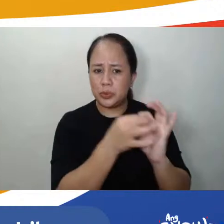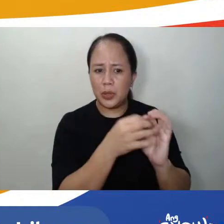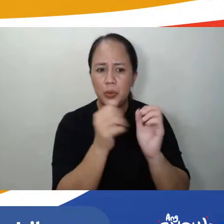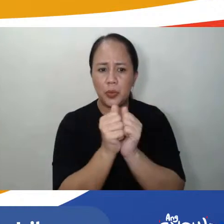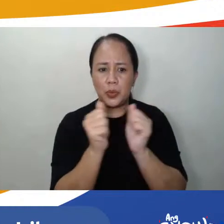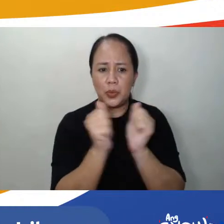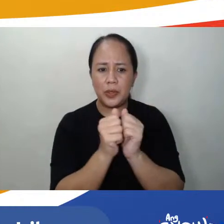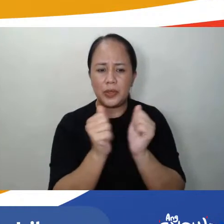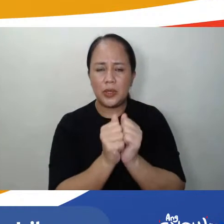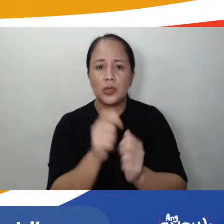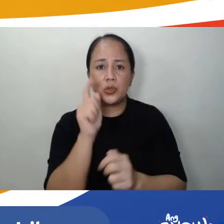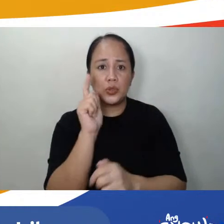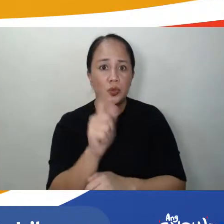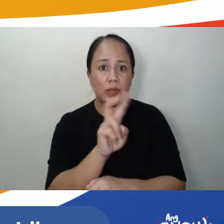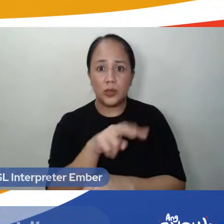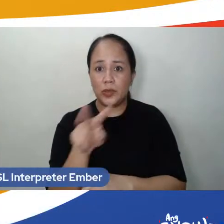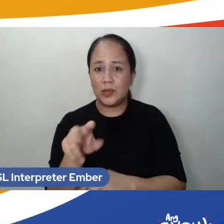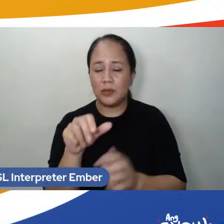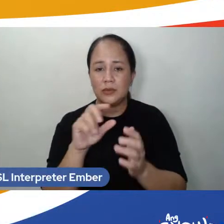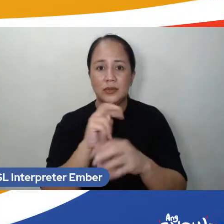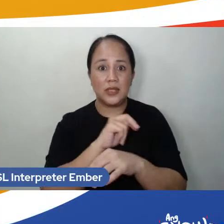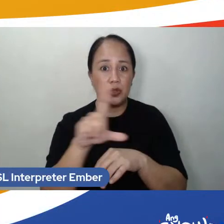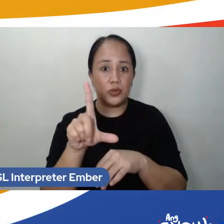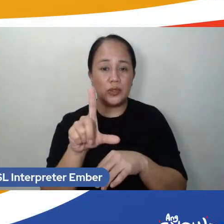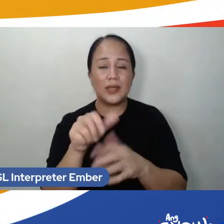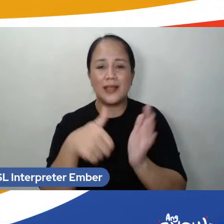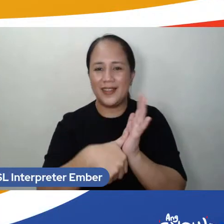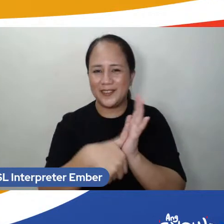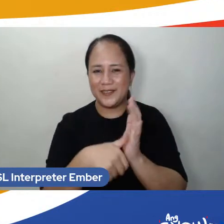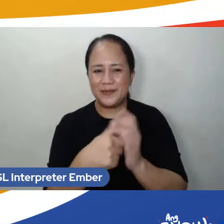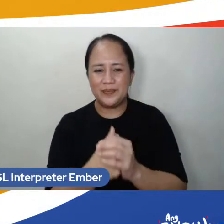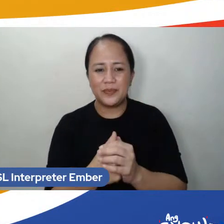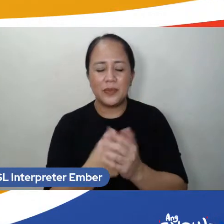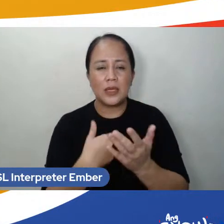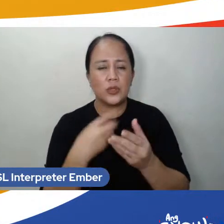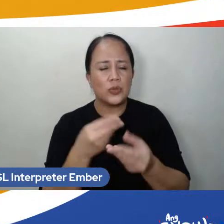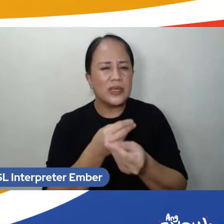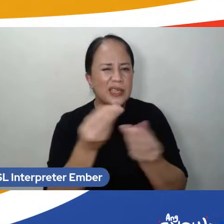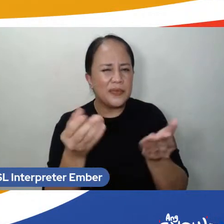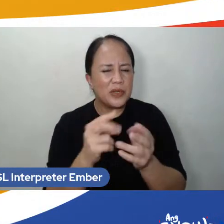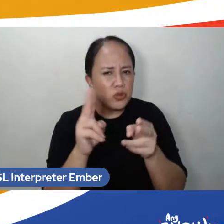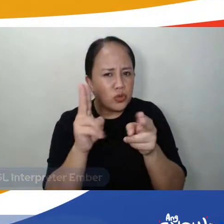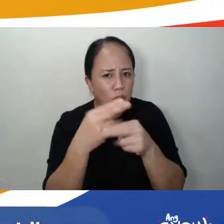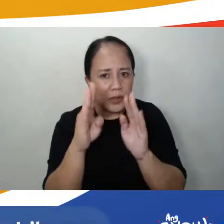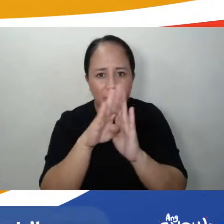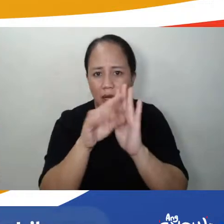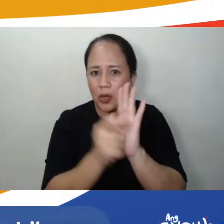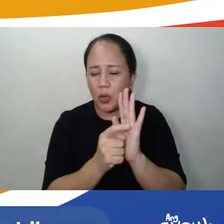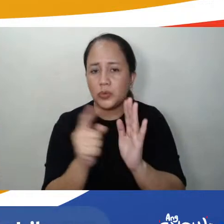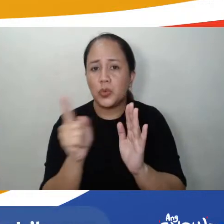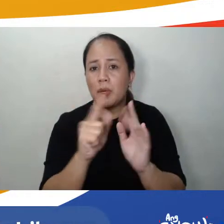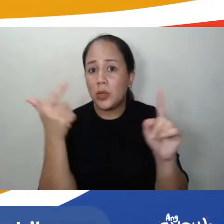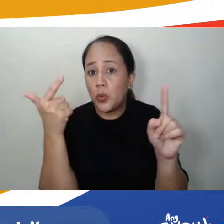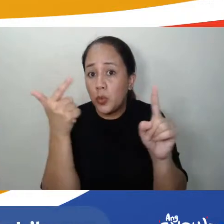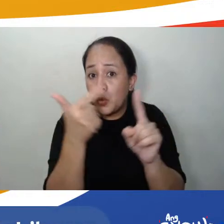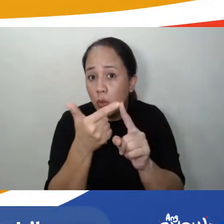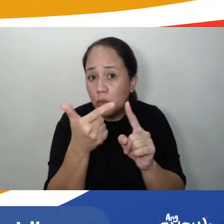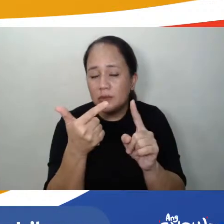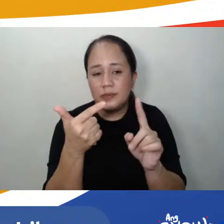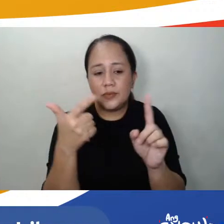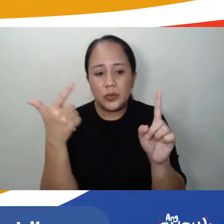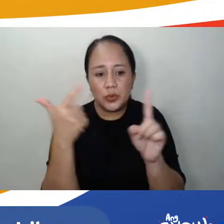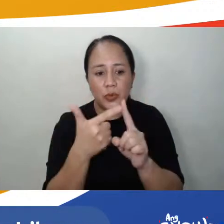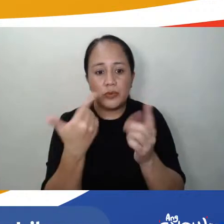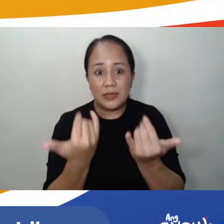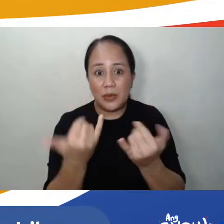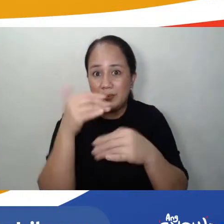incoming 2022 national elections. You know? Just to give you a brief background kung ano bang objectives or aims natin for